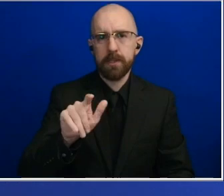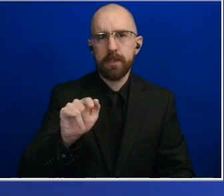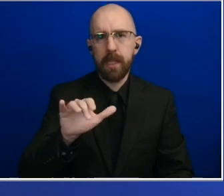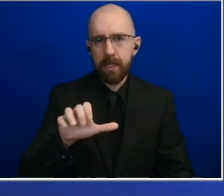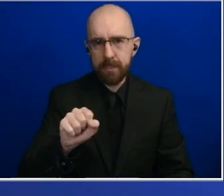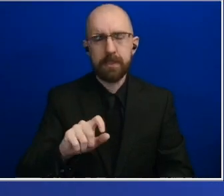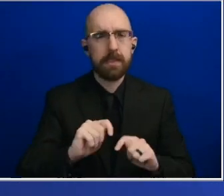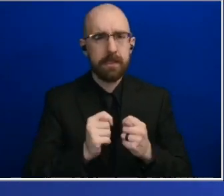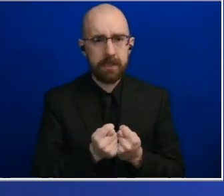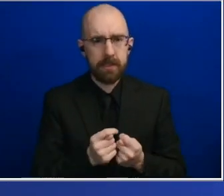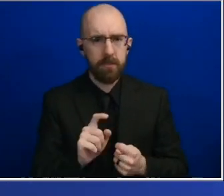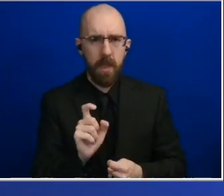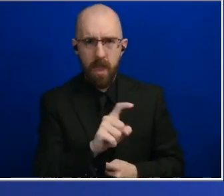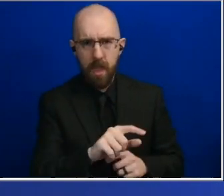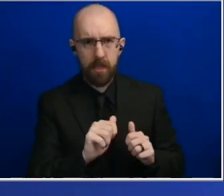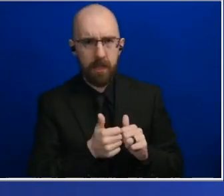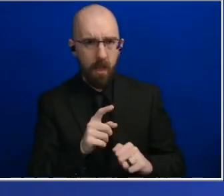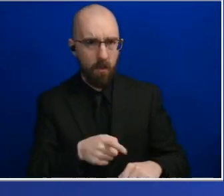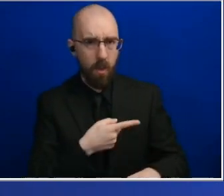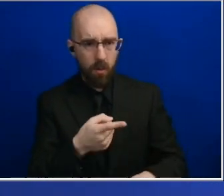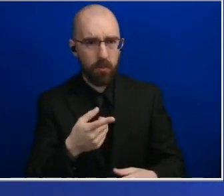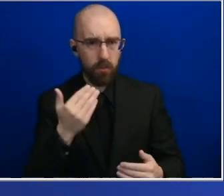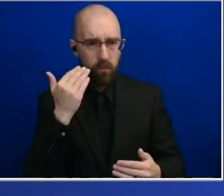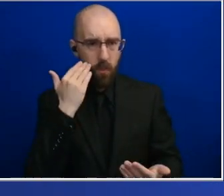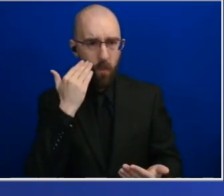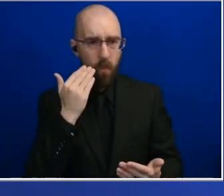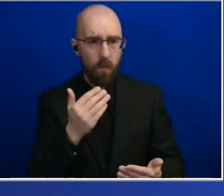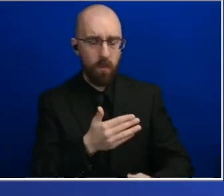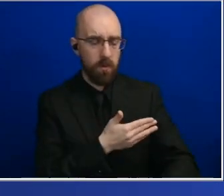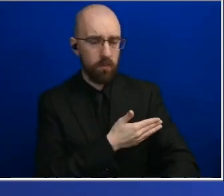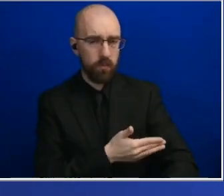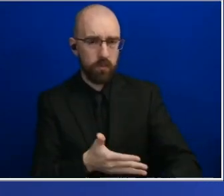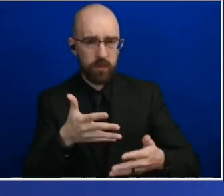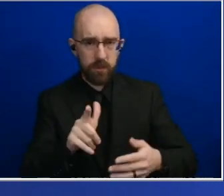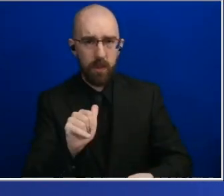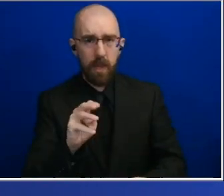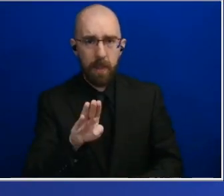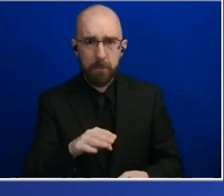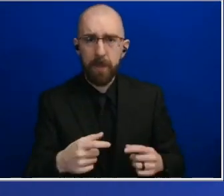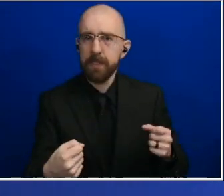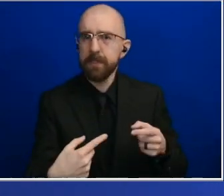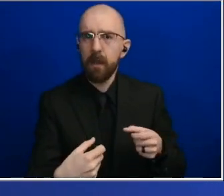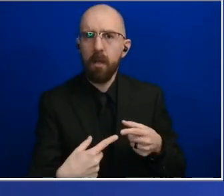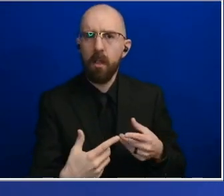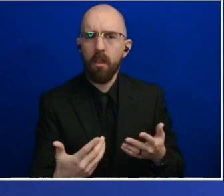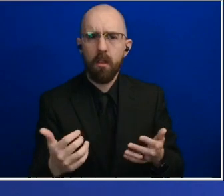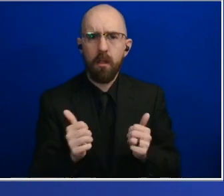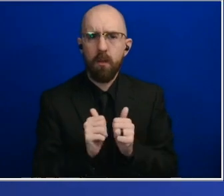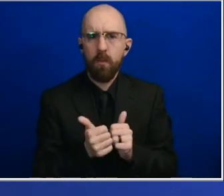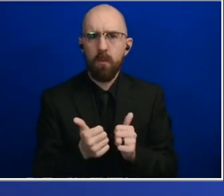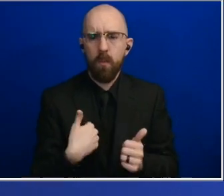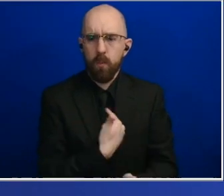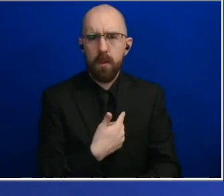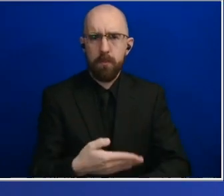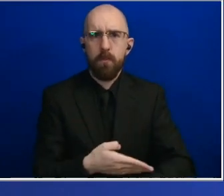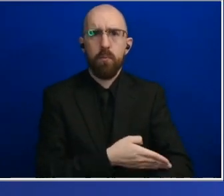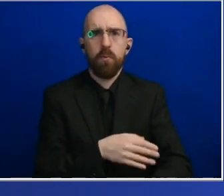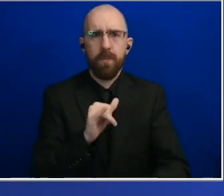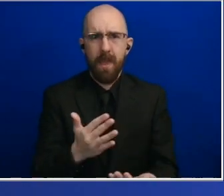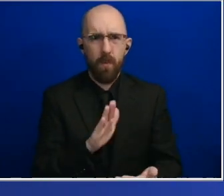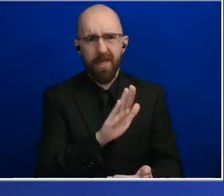you know, how long of a residual limb do we need? What are the signals? You know, what can we do to improve, and what are their goals? And